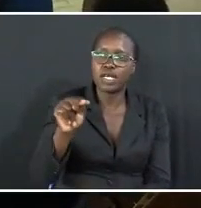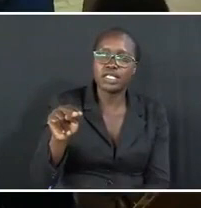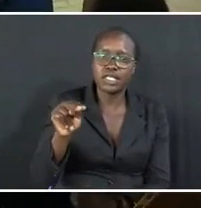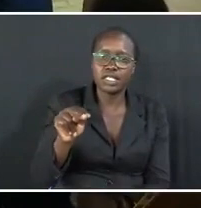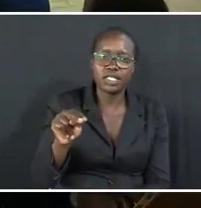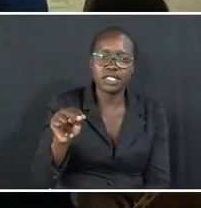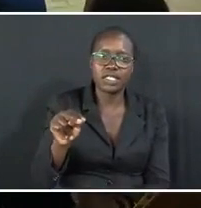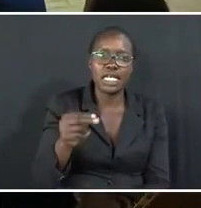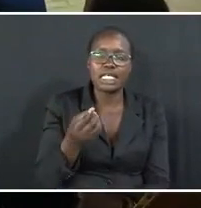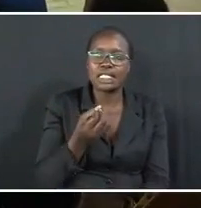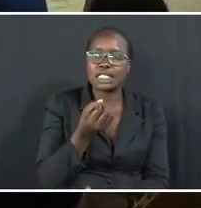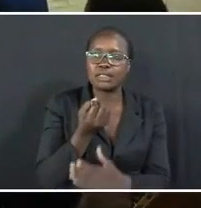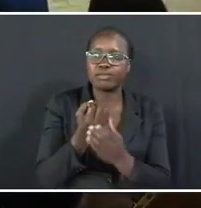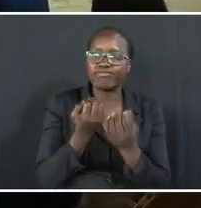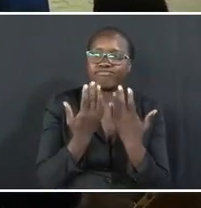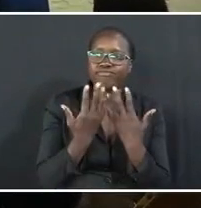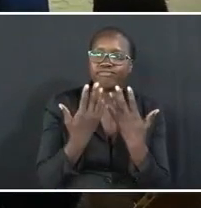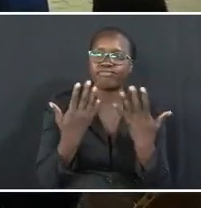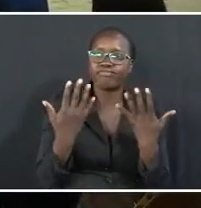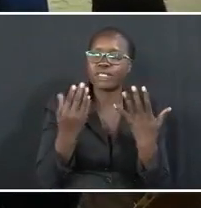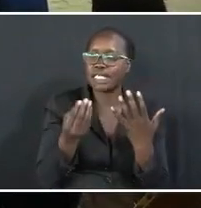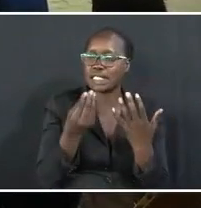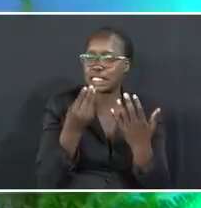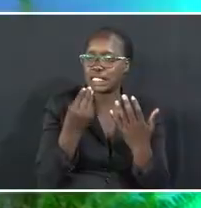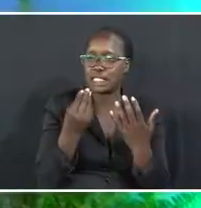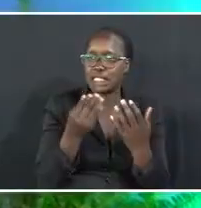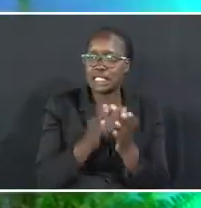eat grass. And he,